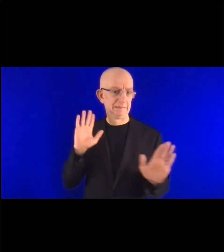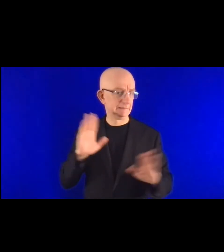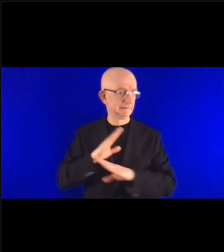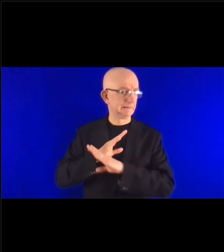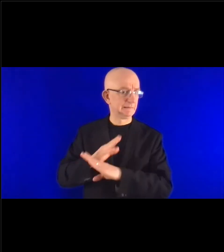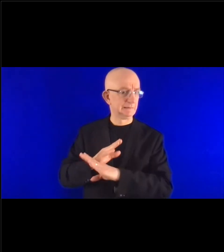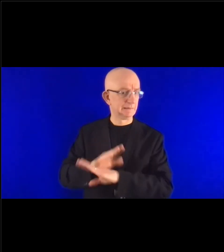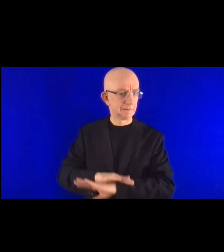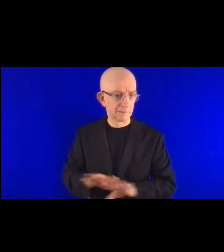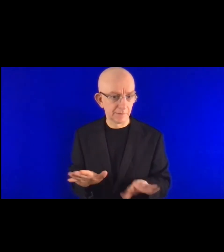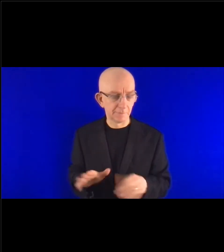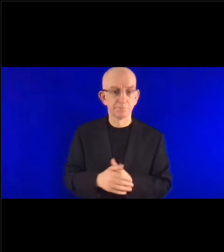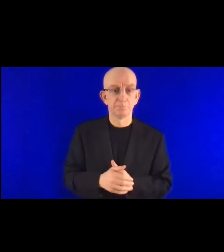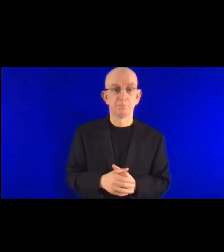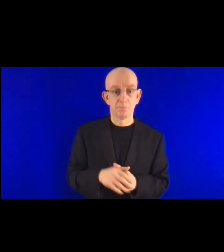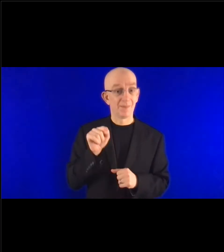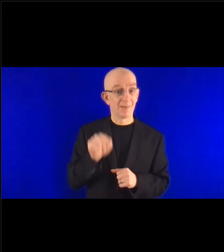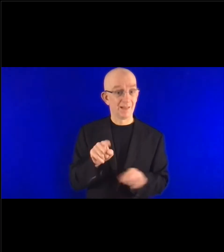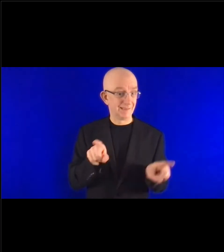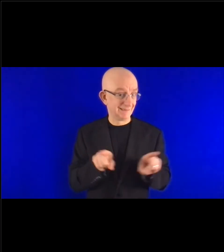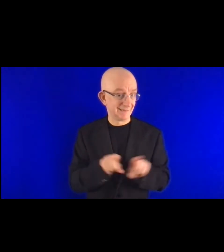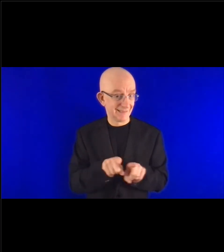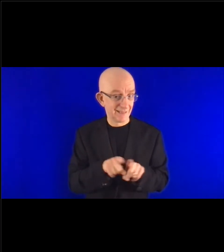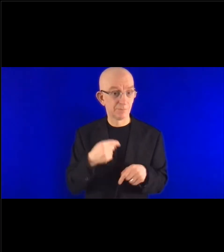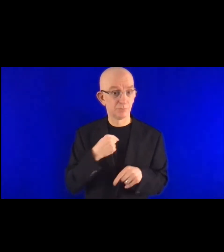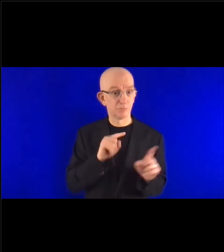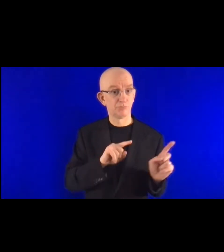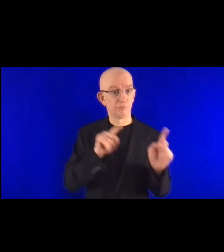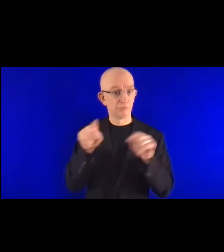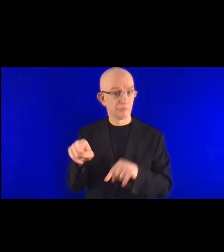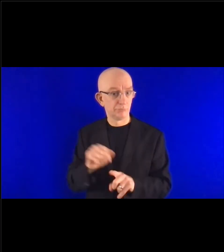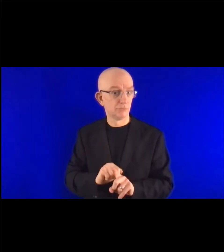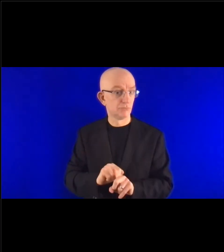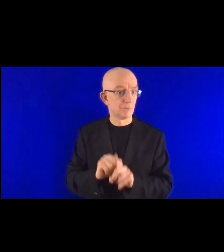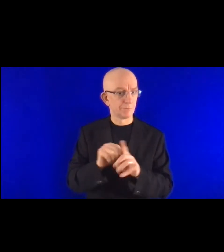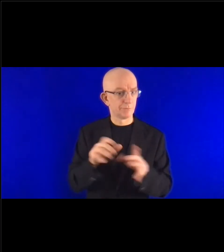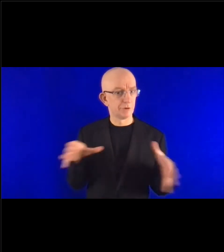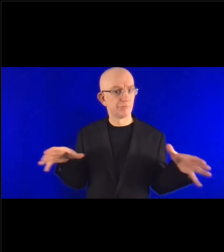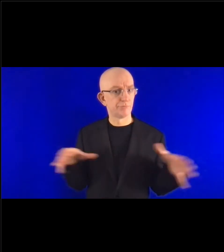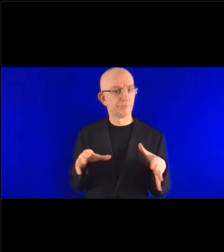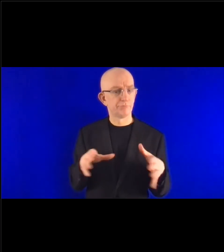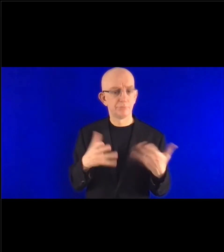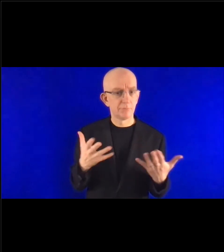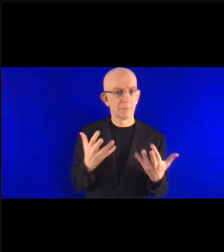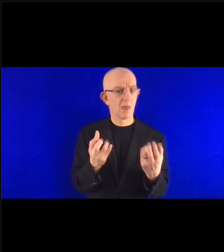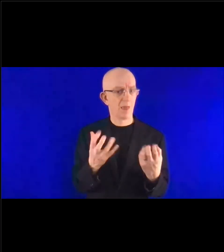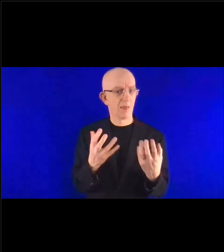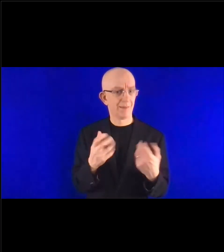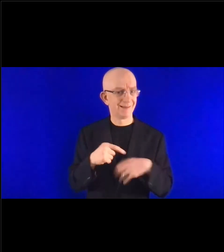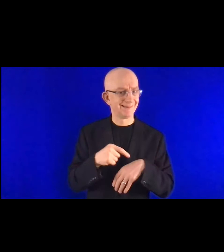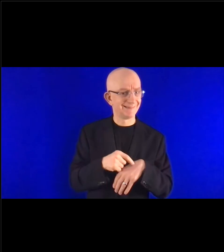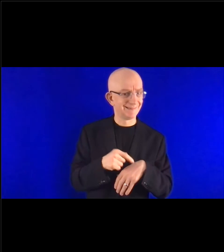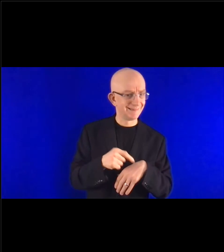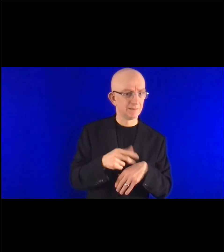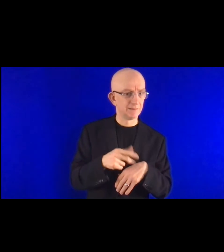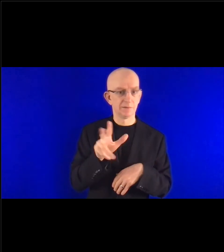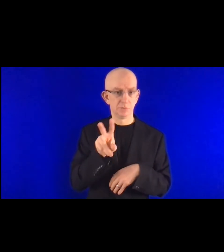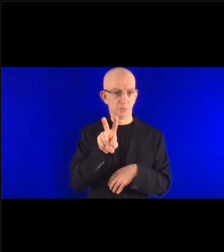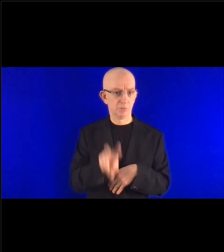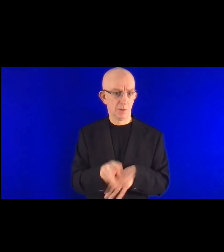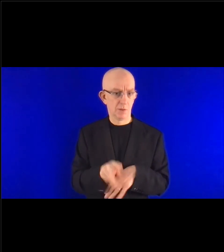the pandemic. All I could find were kids that had problems in school and adults over